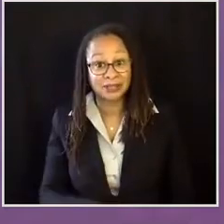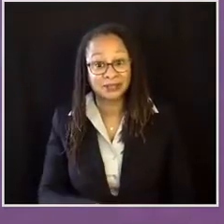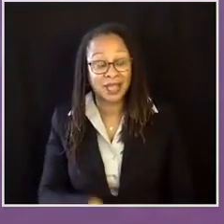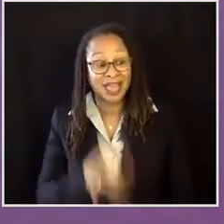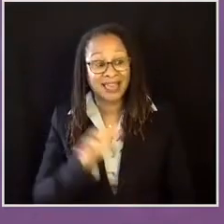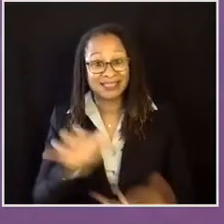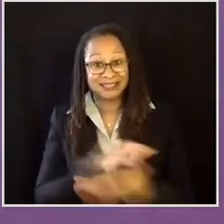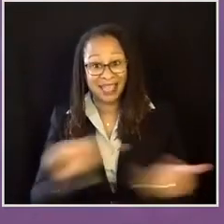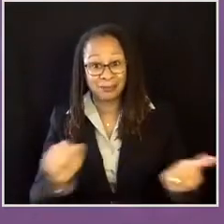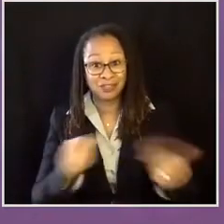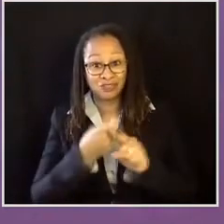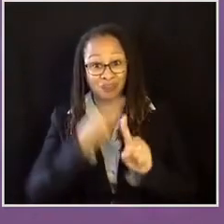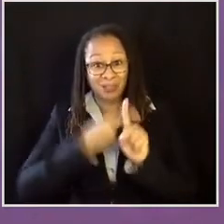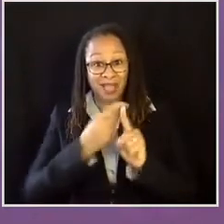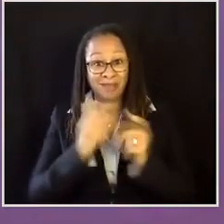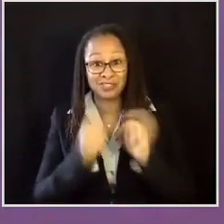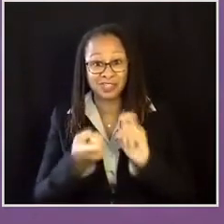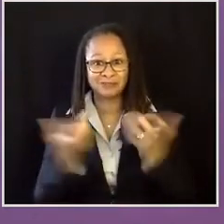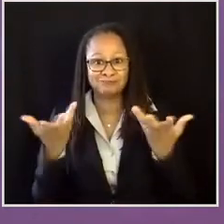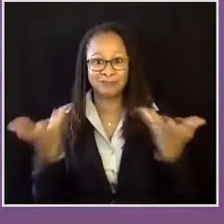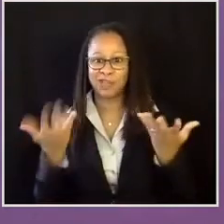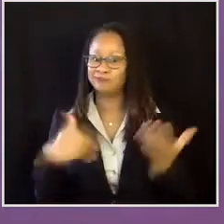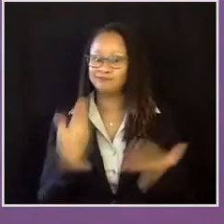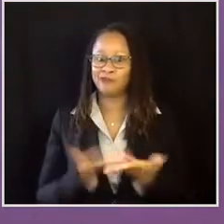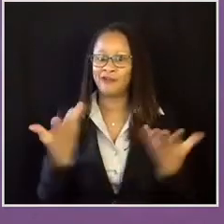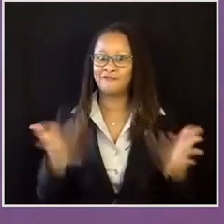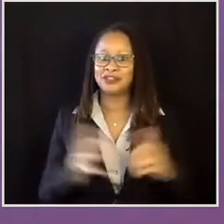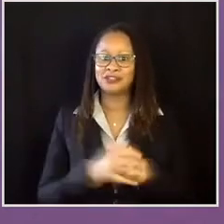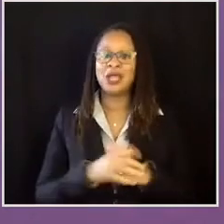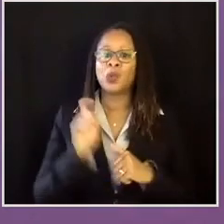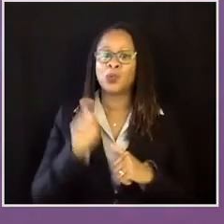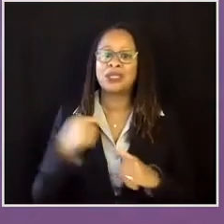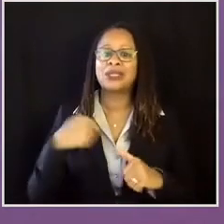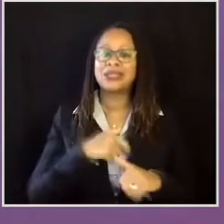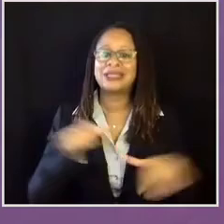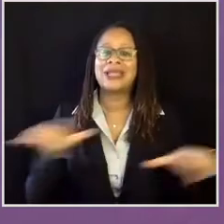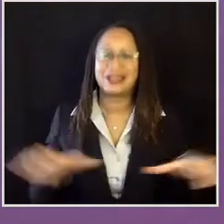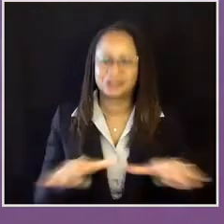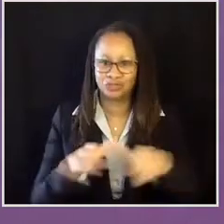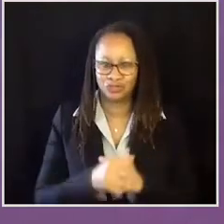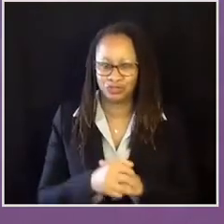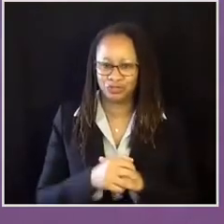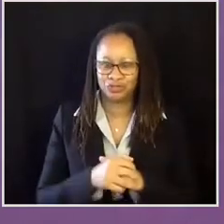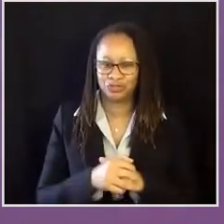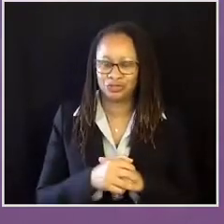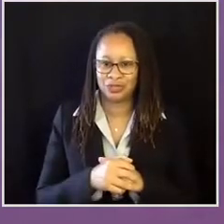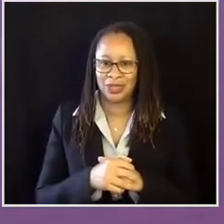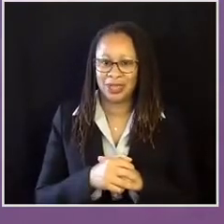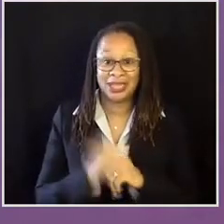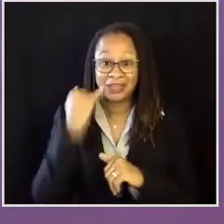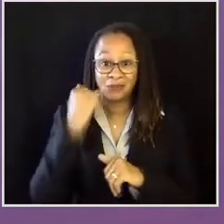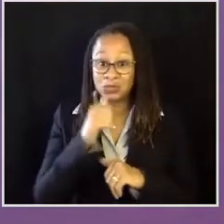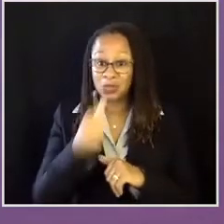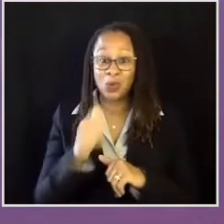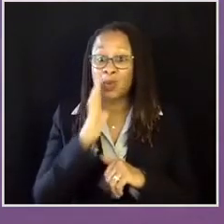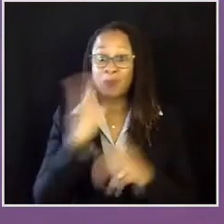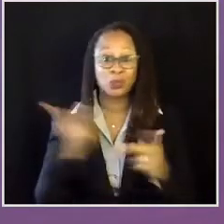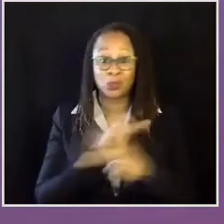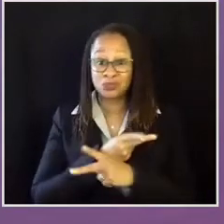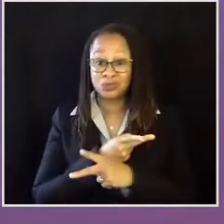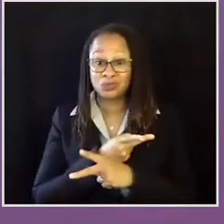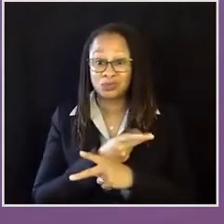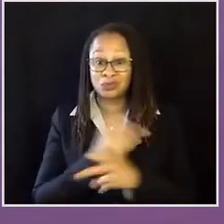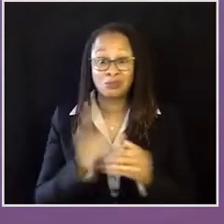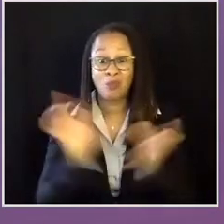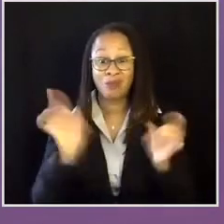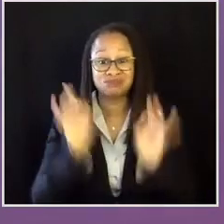here. Unless we take urgent action, it will soon be more catastrophic.